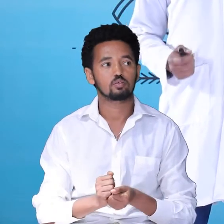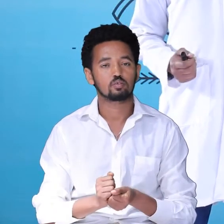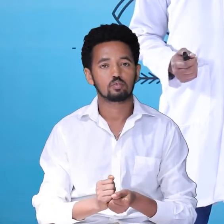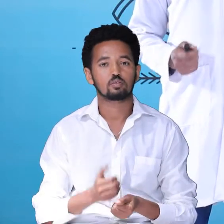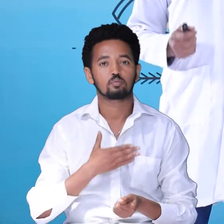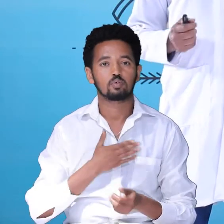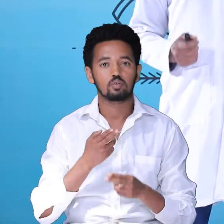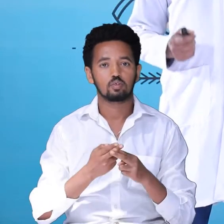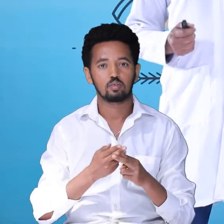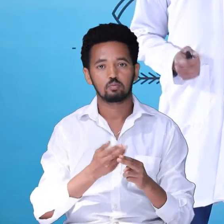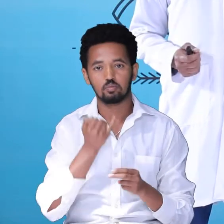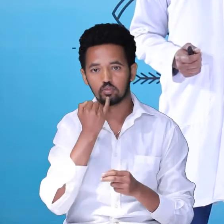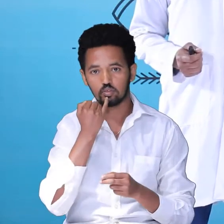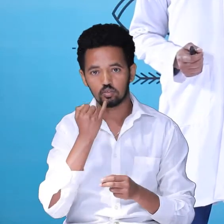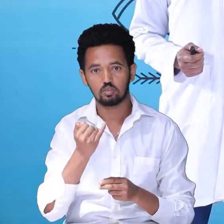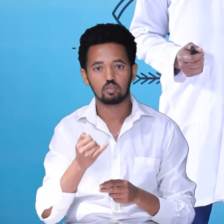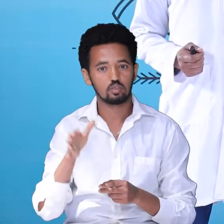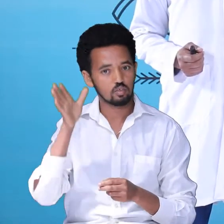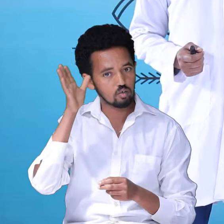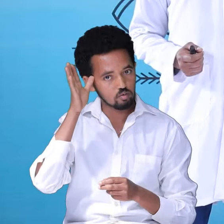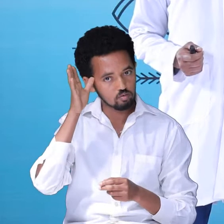my name is Gaetam Fanta.